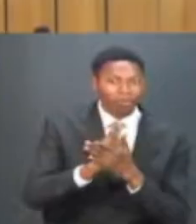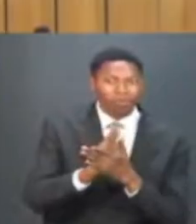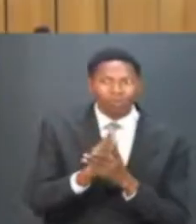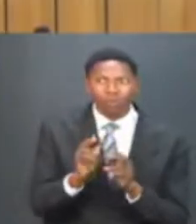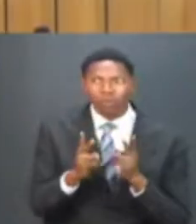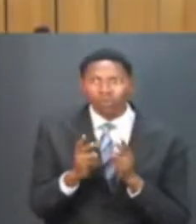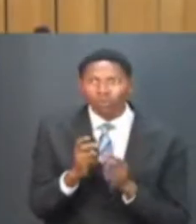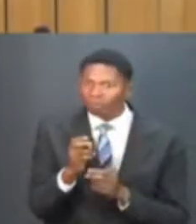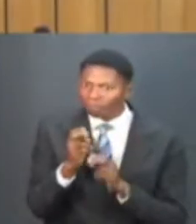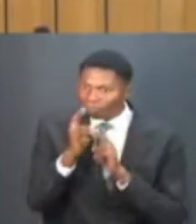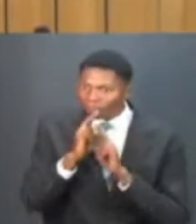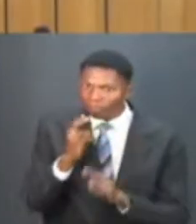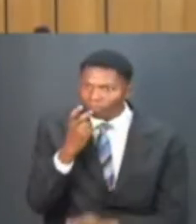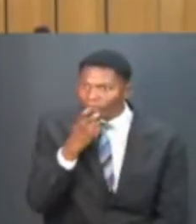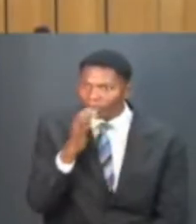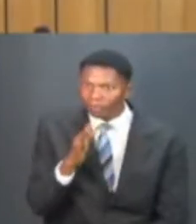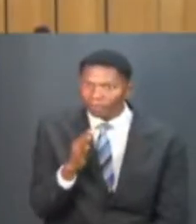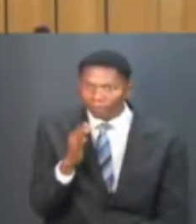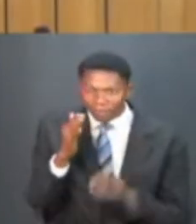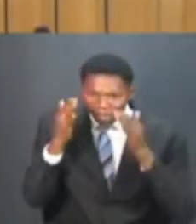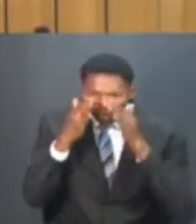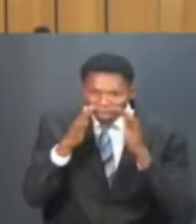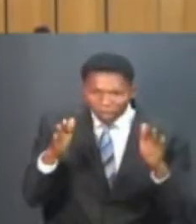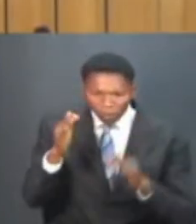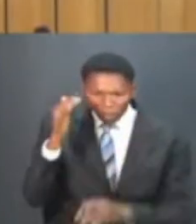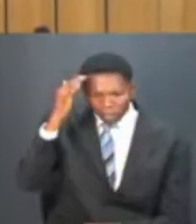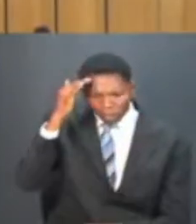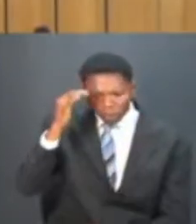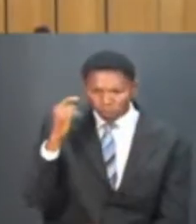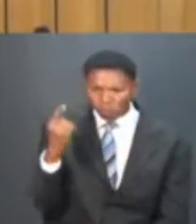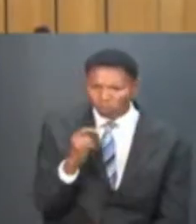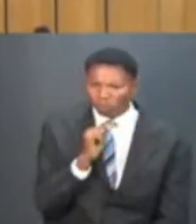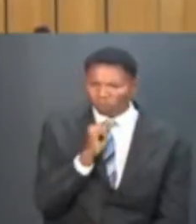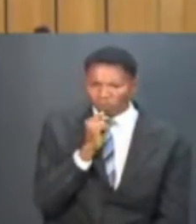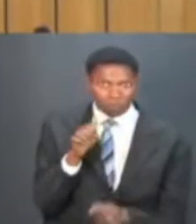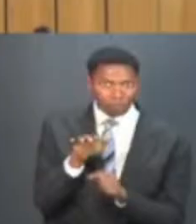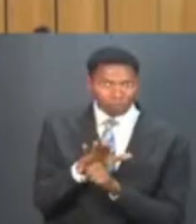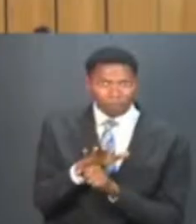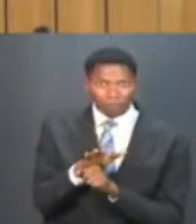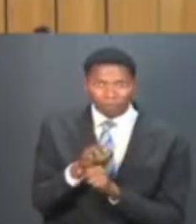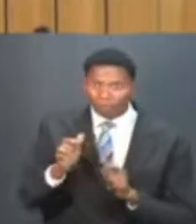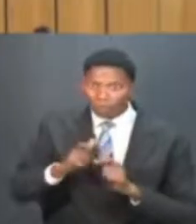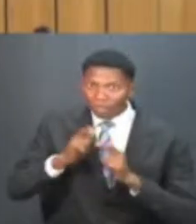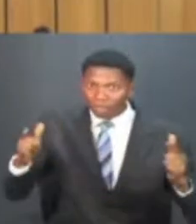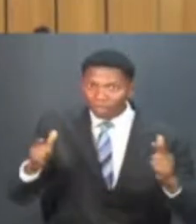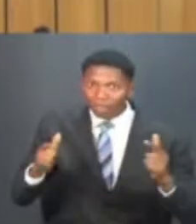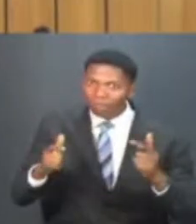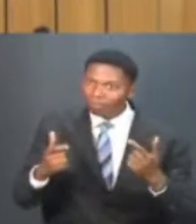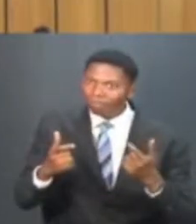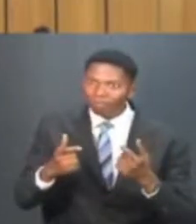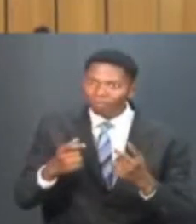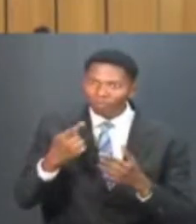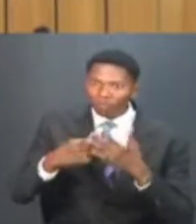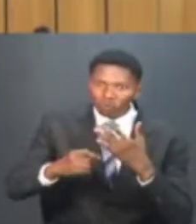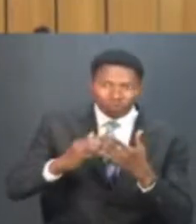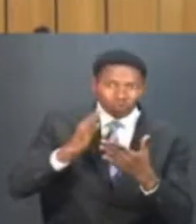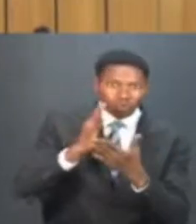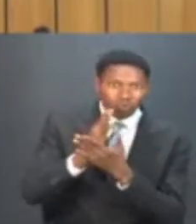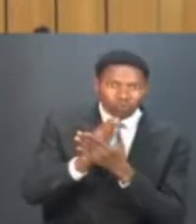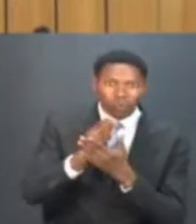Speaker, awareness alone is not enough. The greatest obstacle remains financing cancer